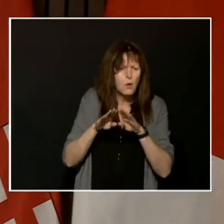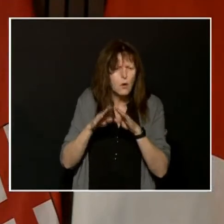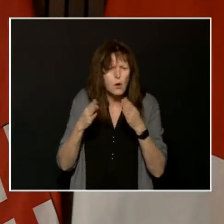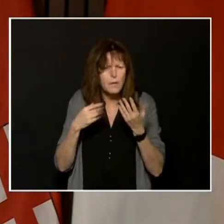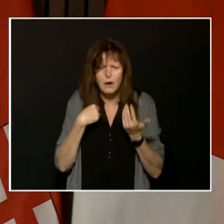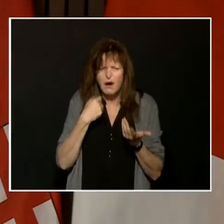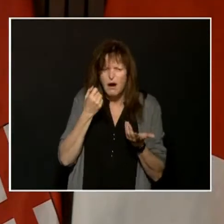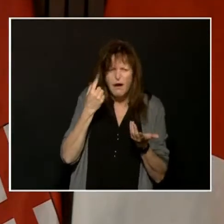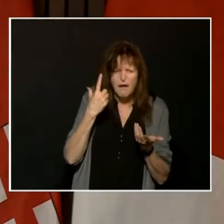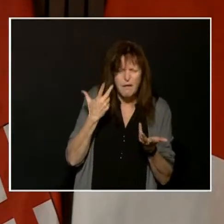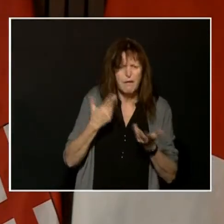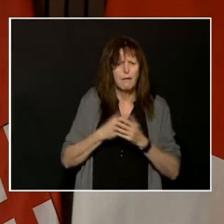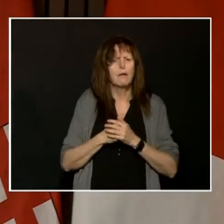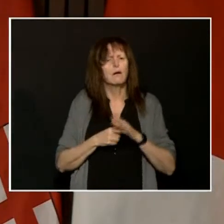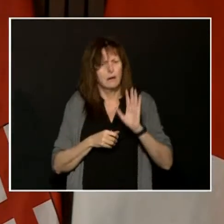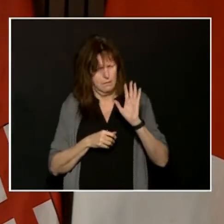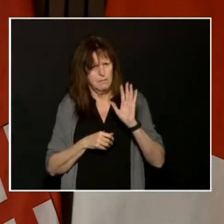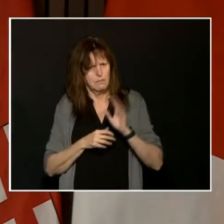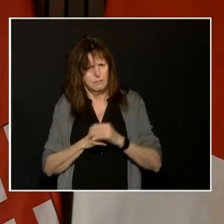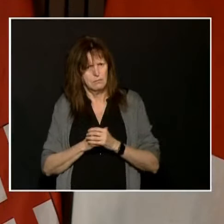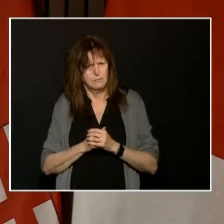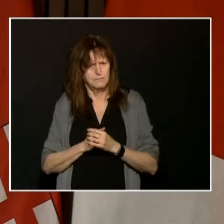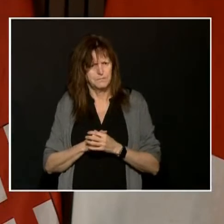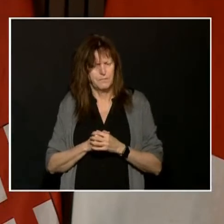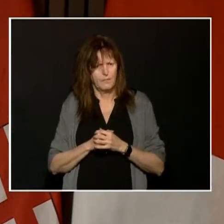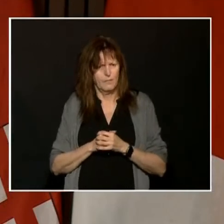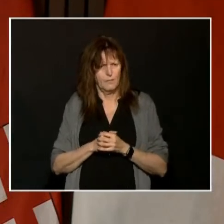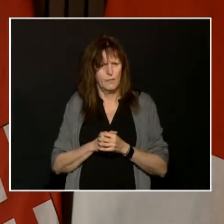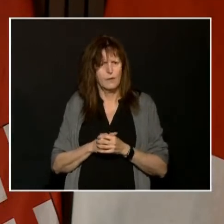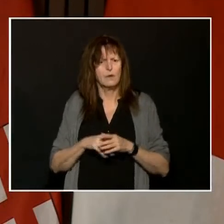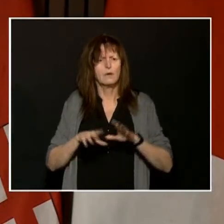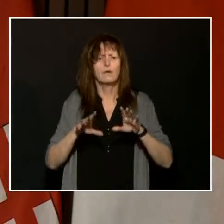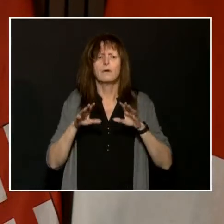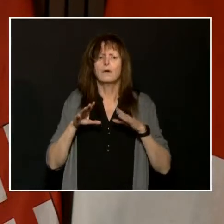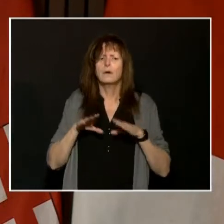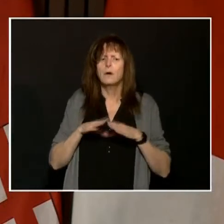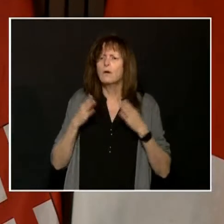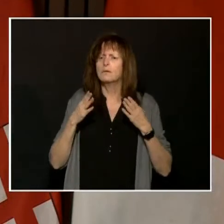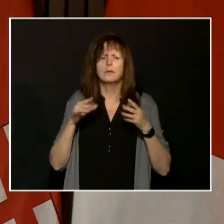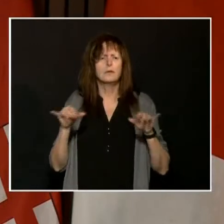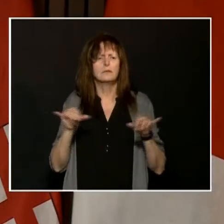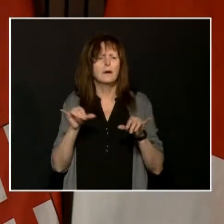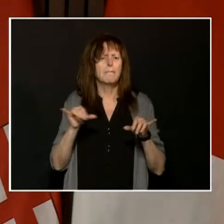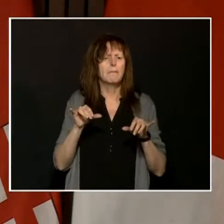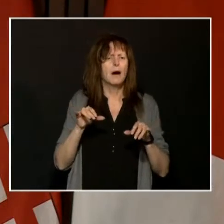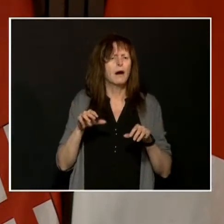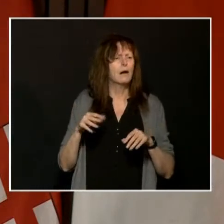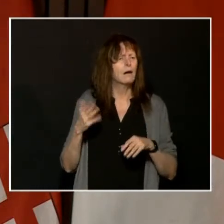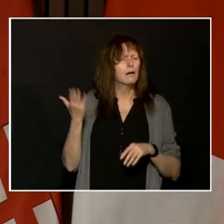reopening on the type of activity that we saw in March before the shutdown order. So that would be